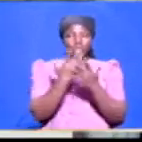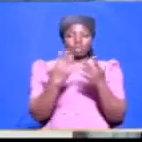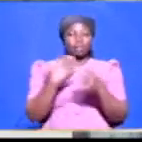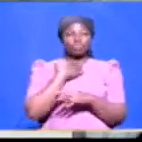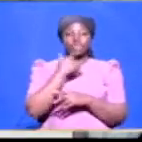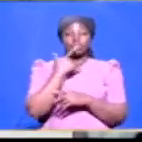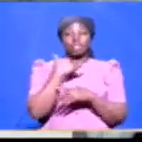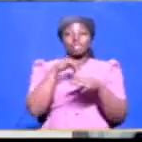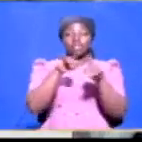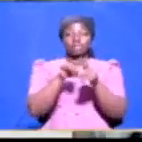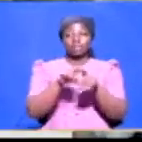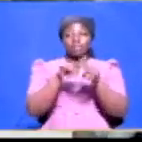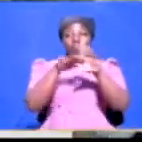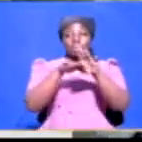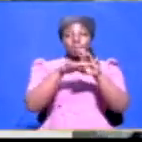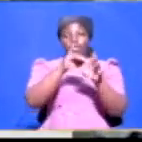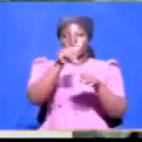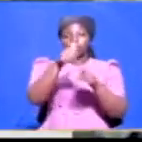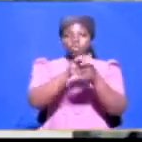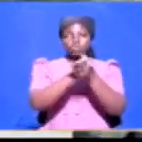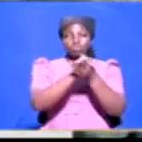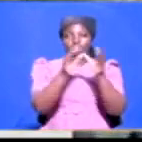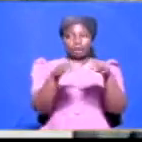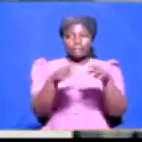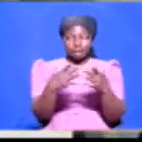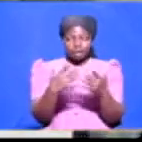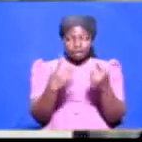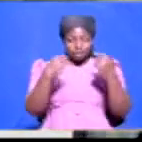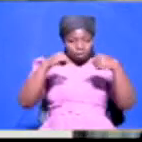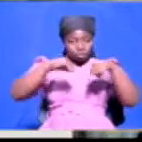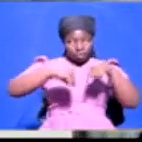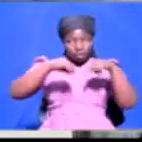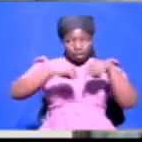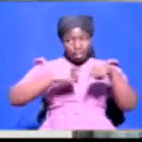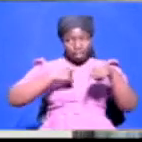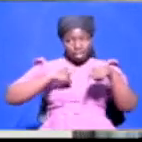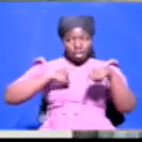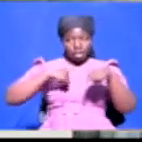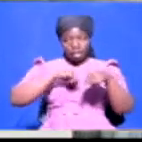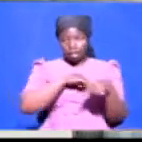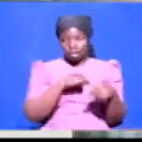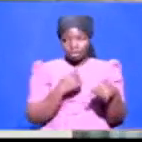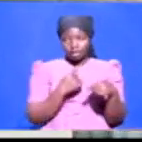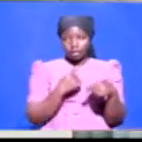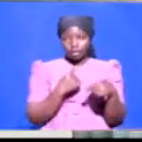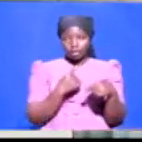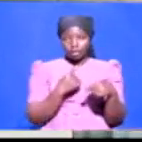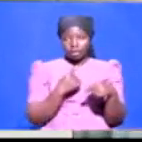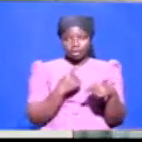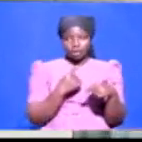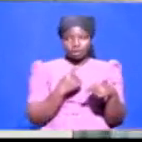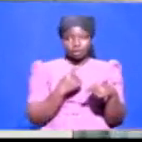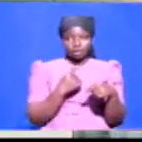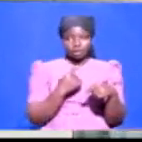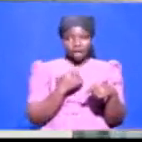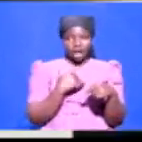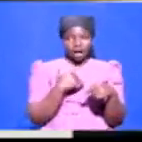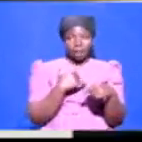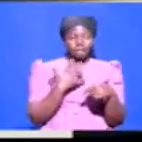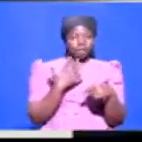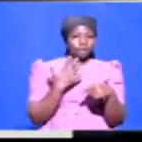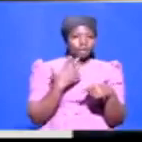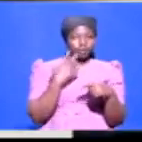member of the Jubilee Party, today we've been exposed for who we are here right